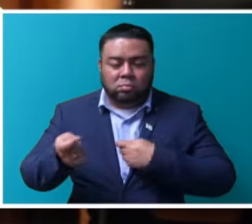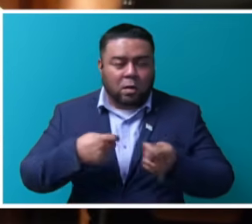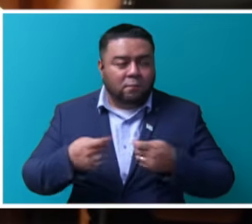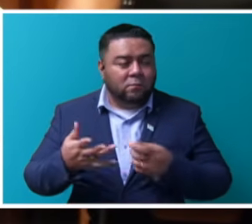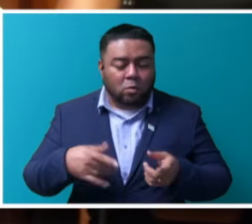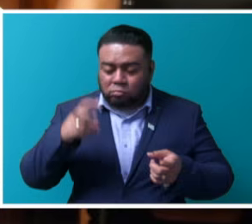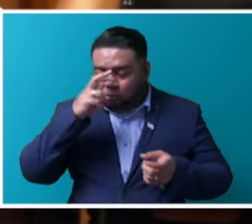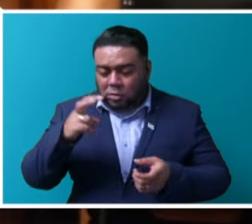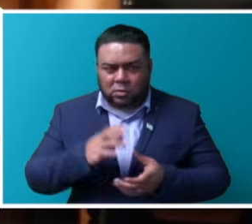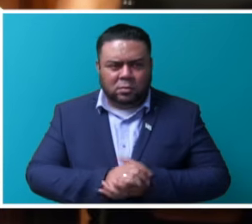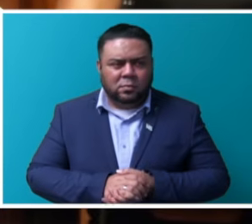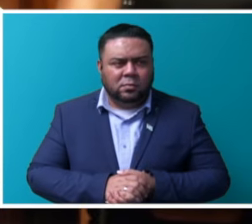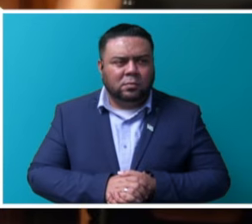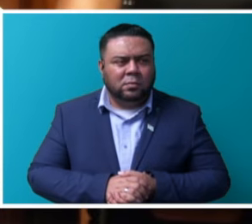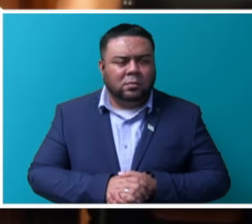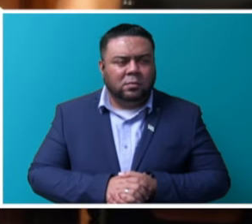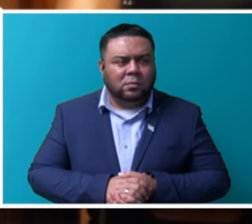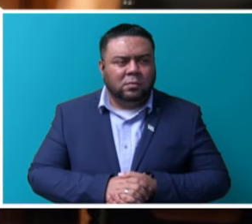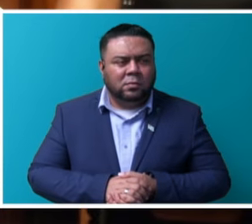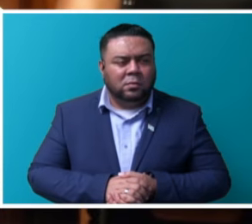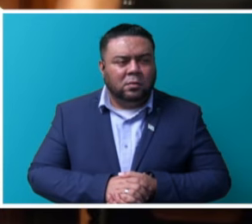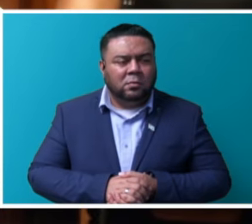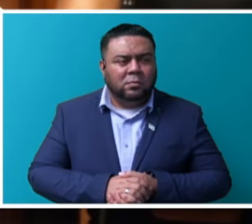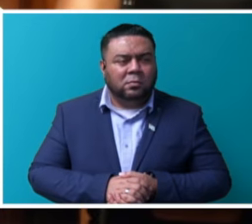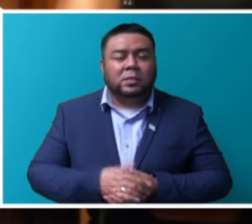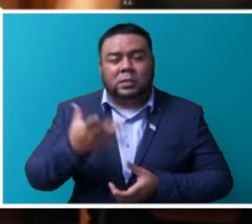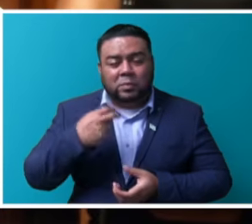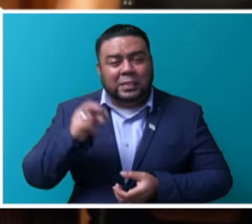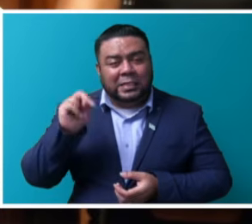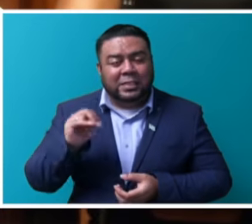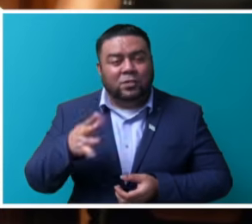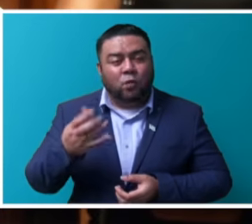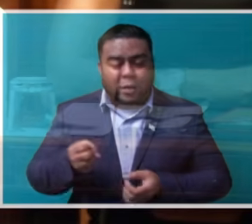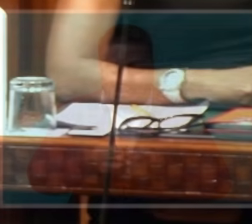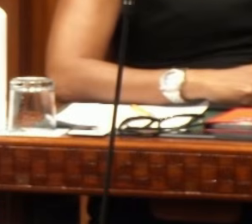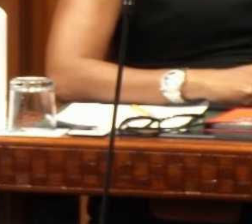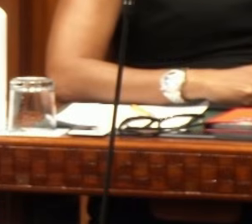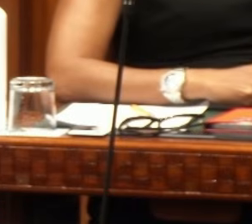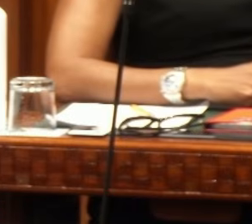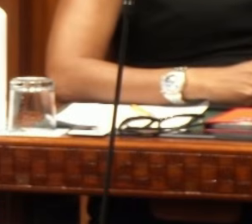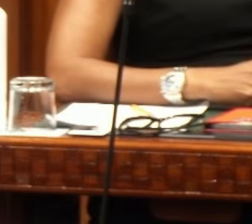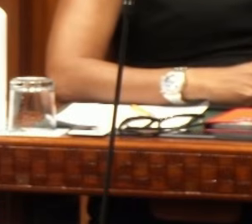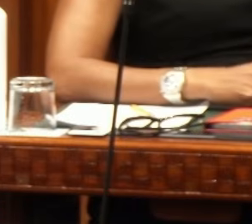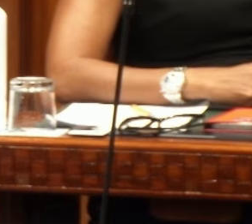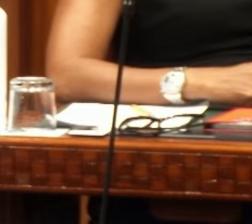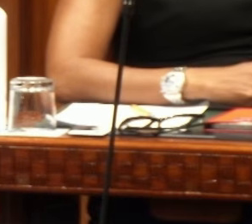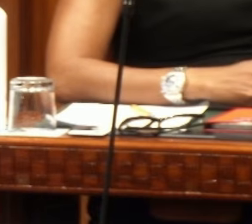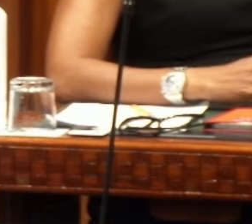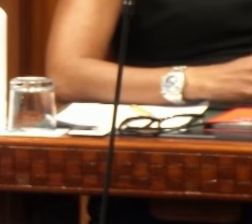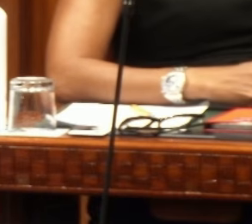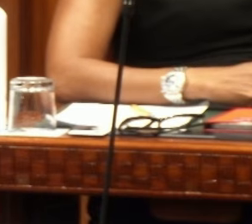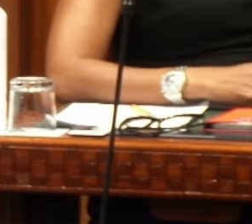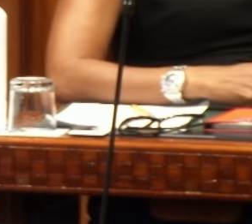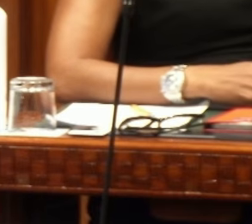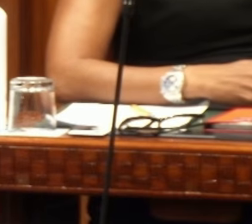development, investment. Our wastewater sector is in urgent need for expansion due to lack of investment in the previous